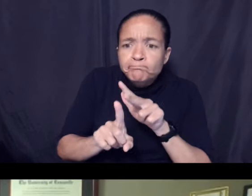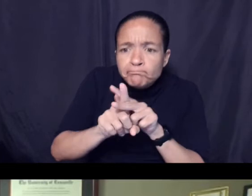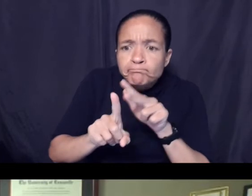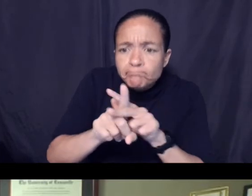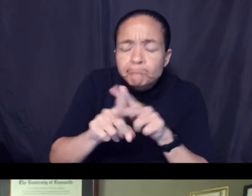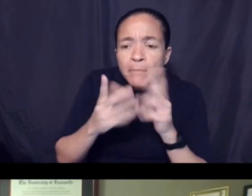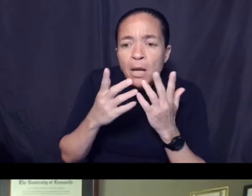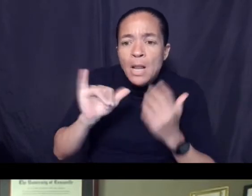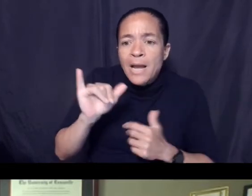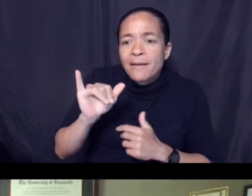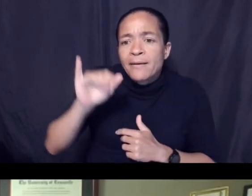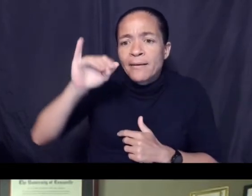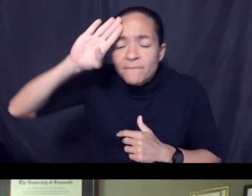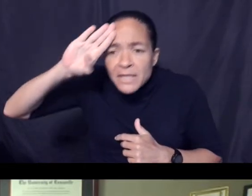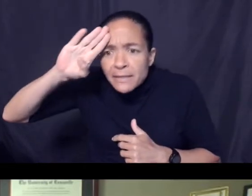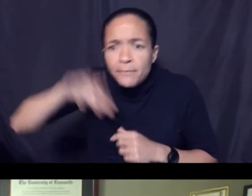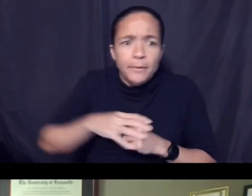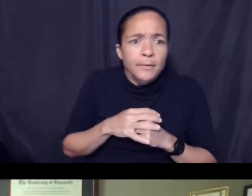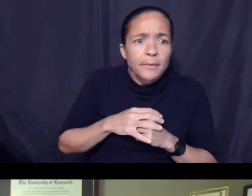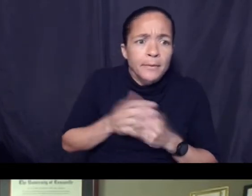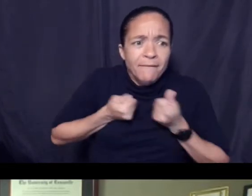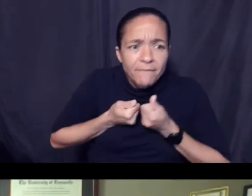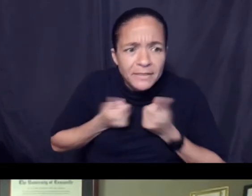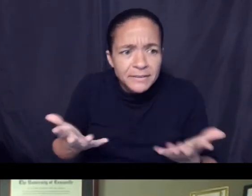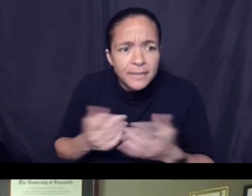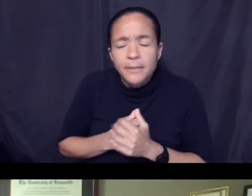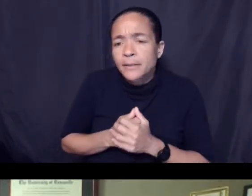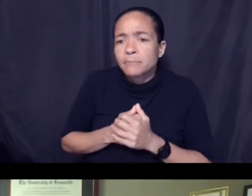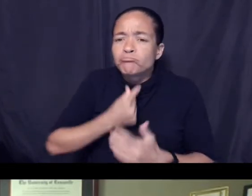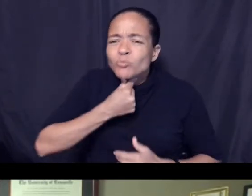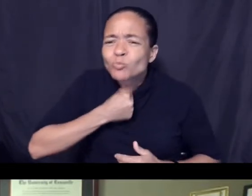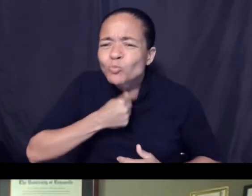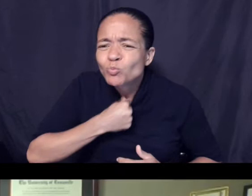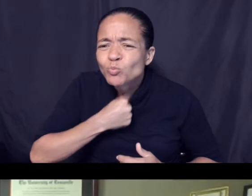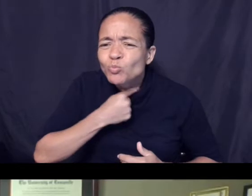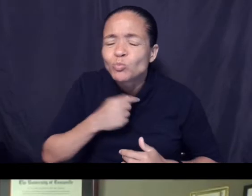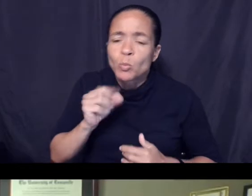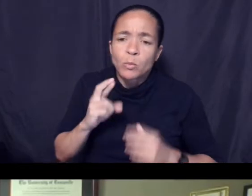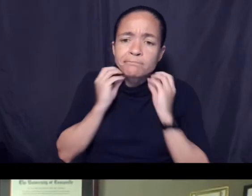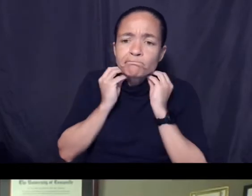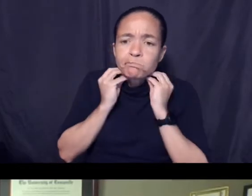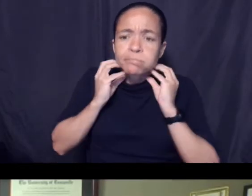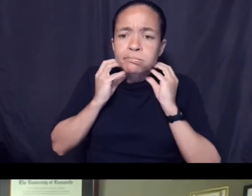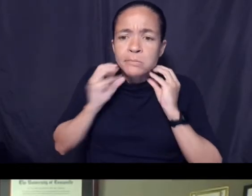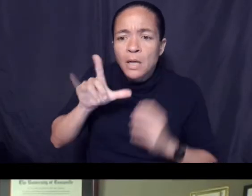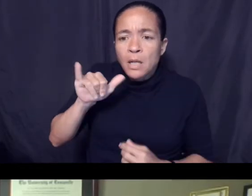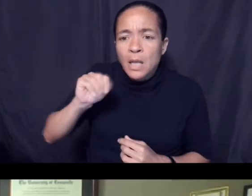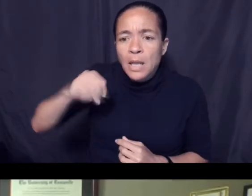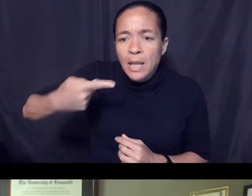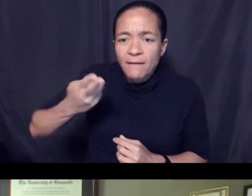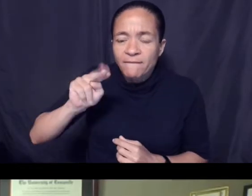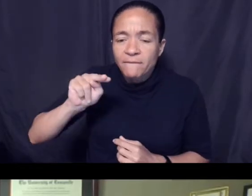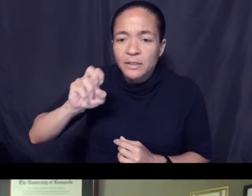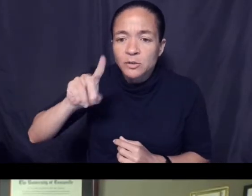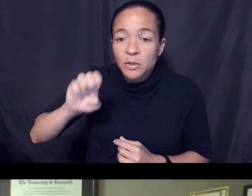symptoms. So fever, fatigue, malaise, sore throat, or swollen lymph nodes, particularly in the neck.